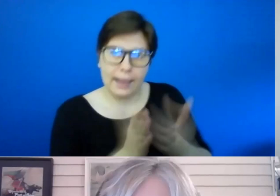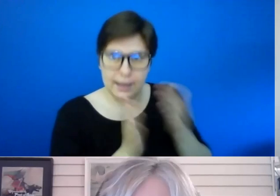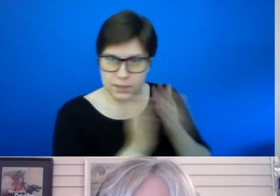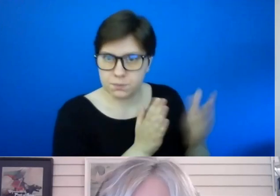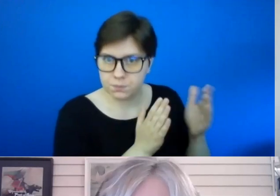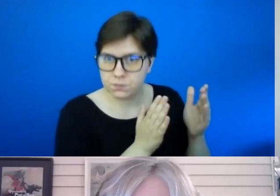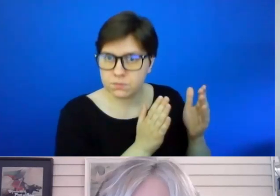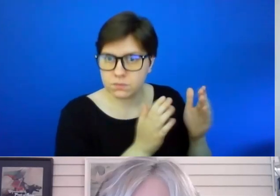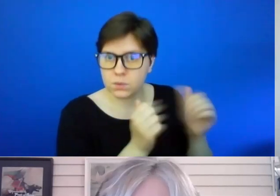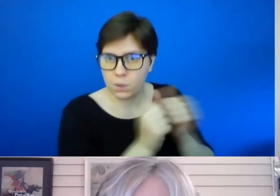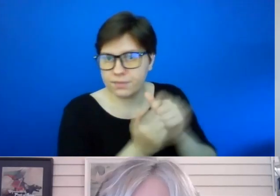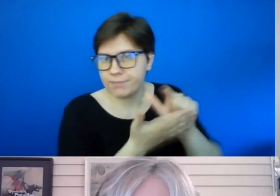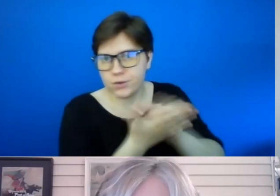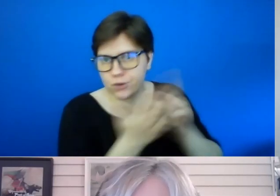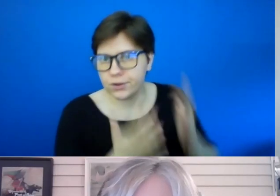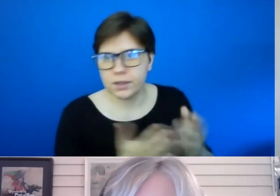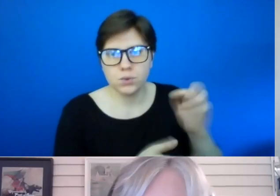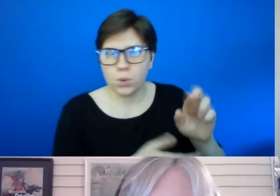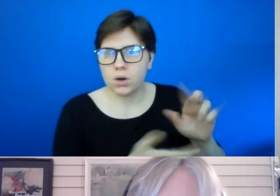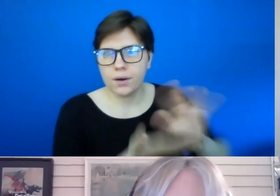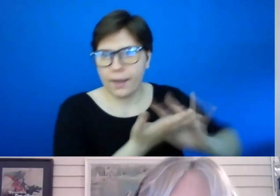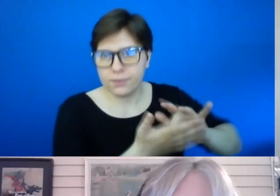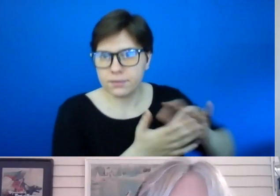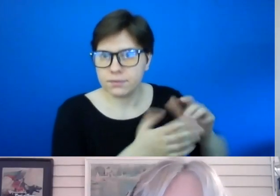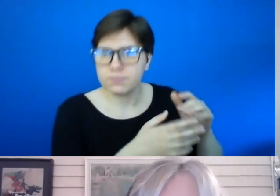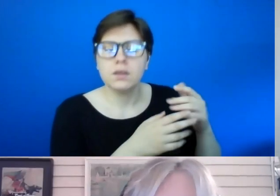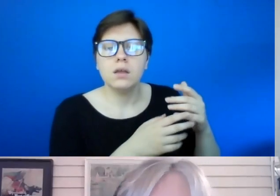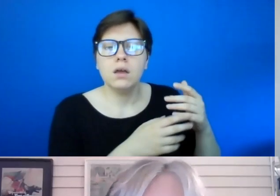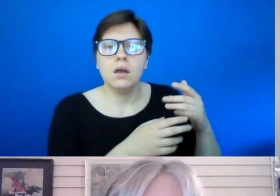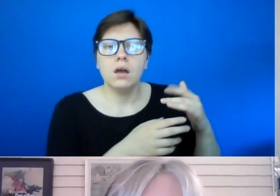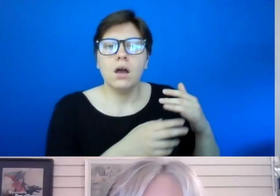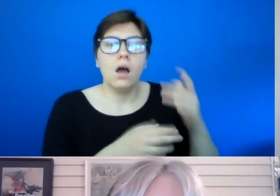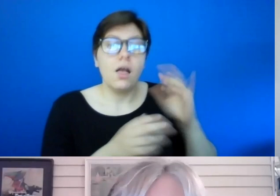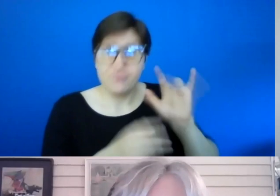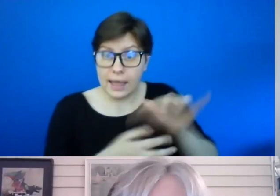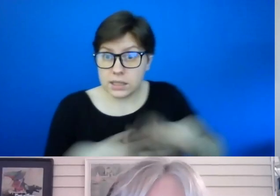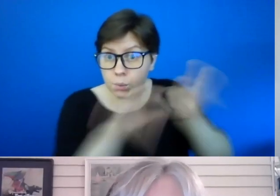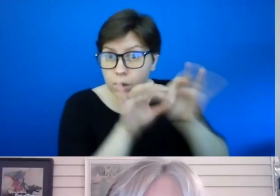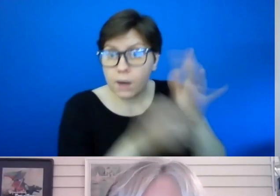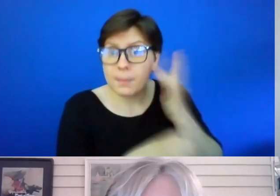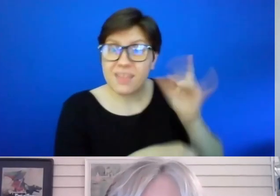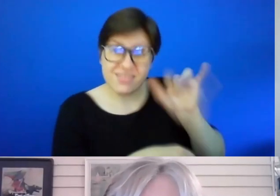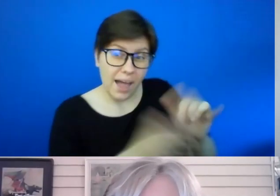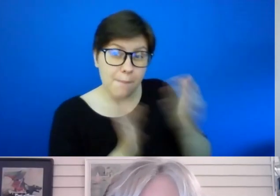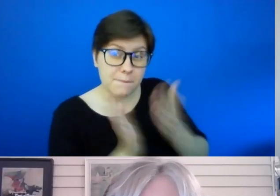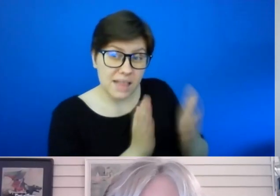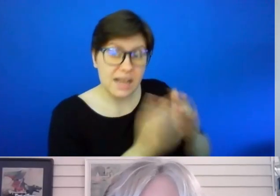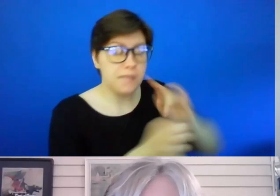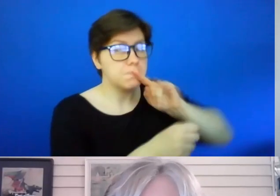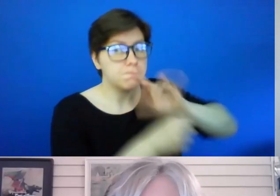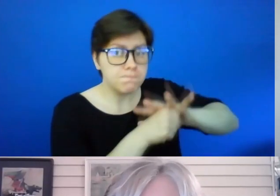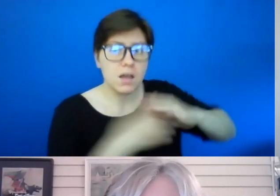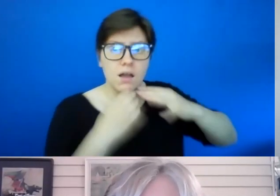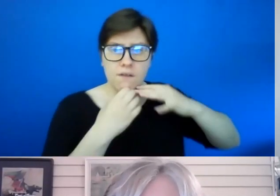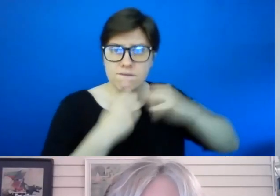their attorneys or their healthcare providers. And that's important because advanced care planning helps assure value concordant